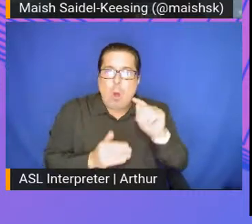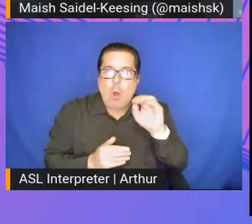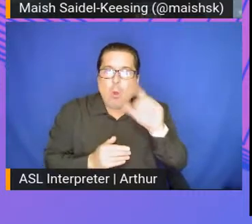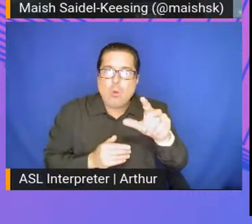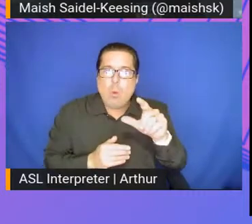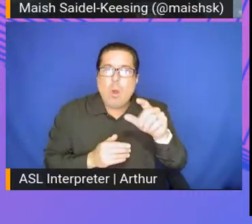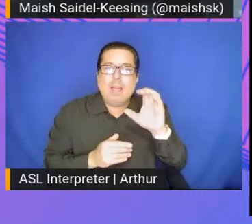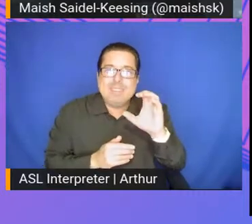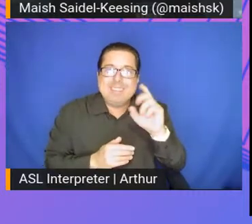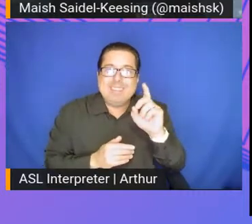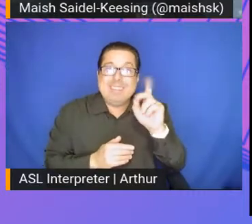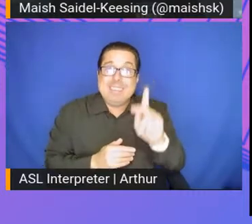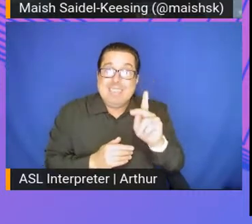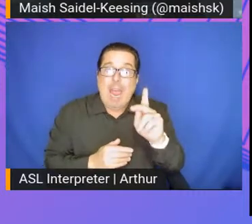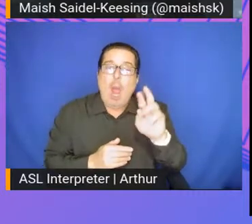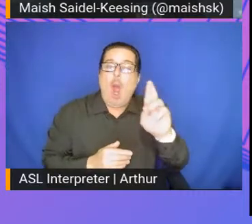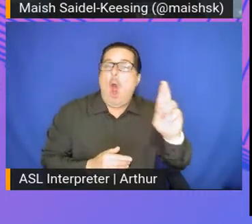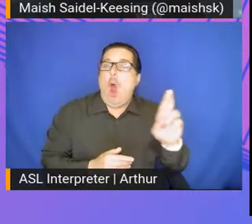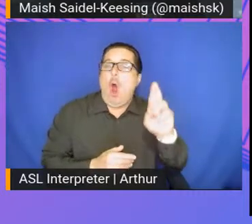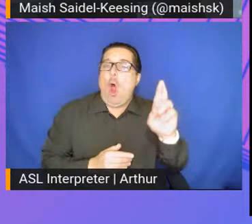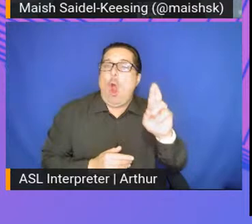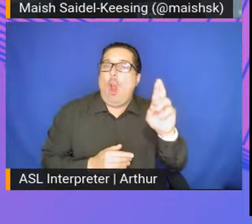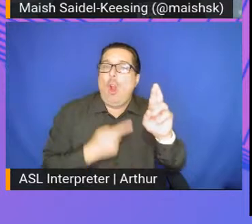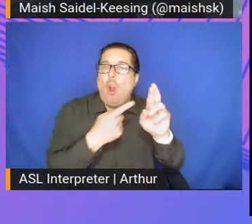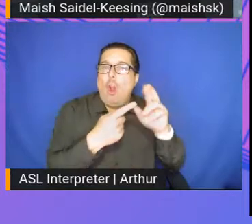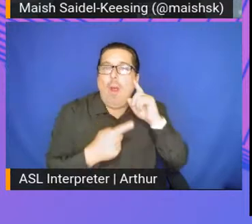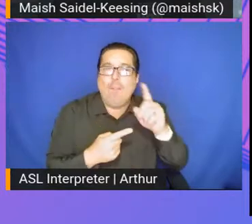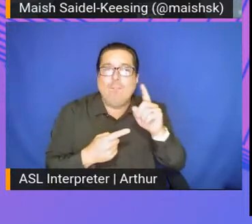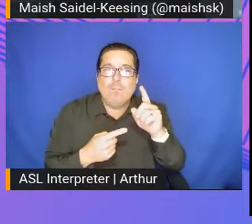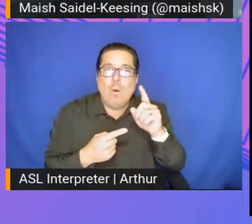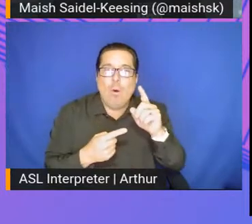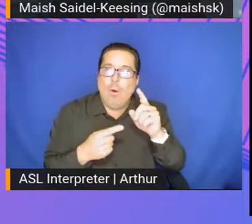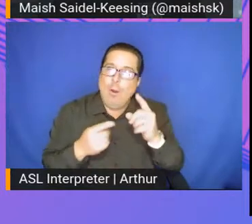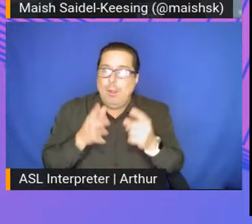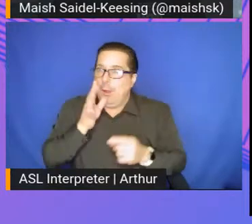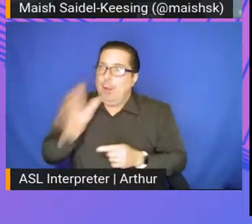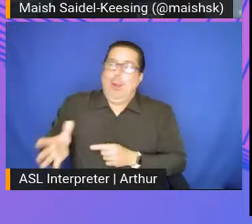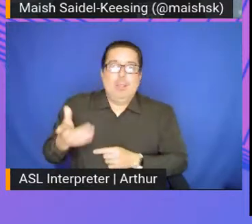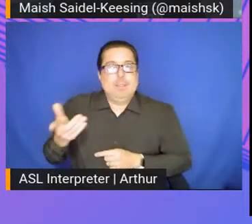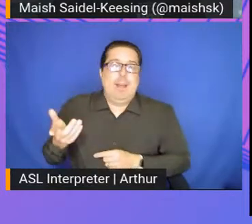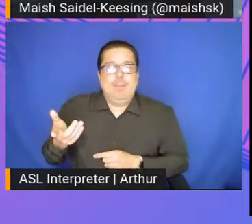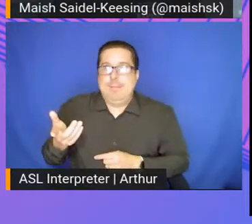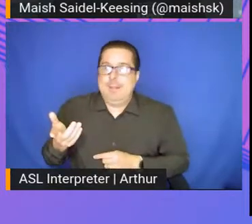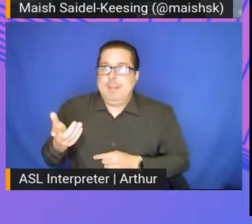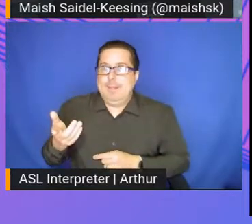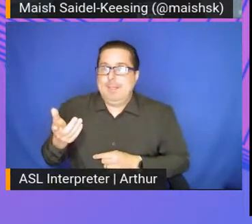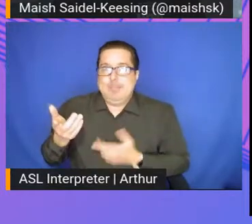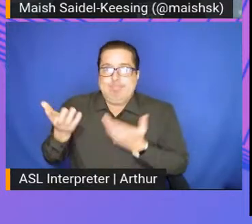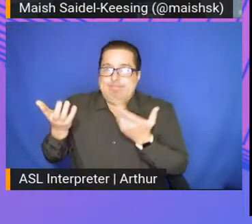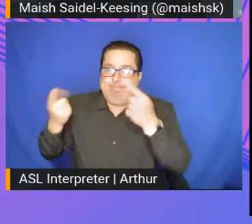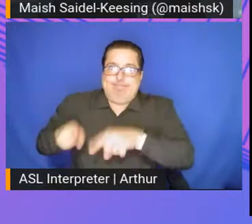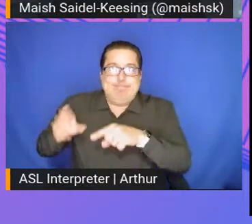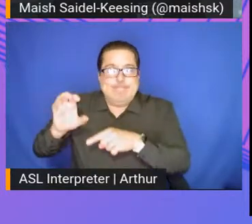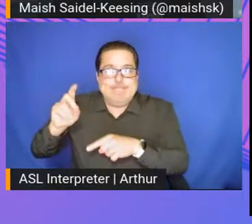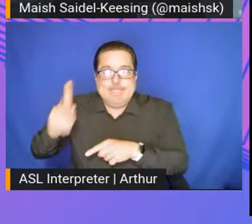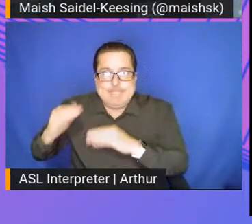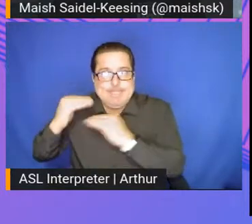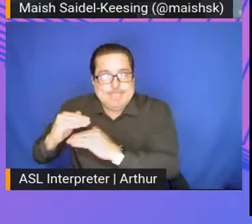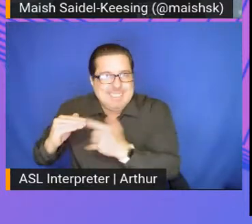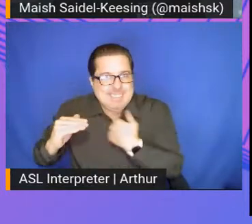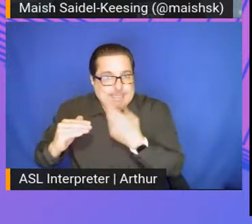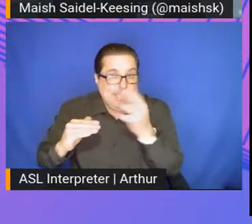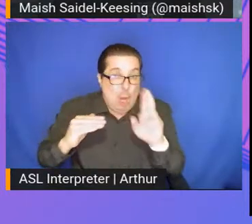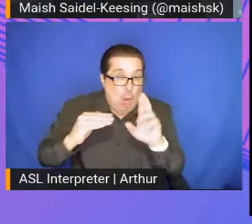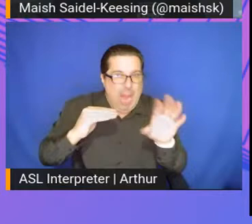called CDK-R for recursive CDK, and it allows you to define dependencies between services and